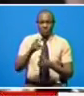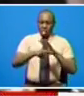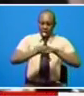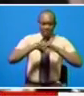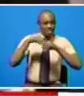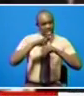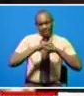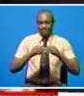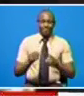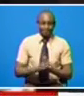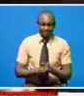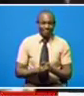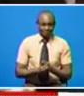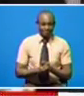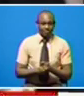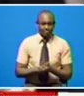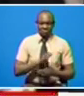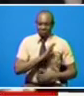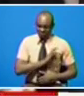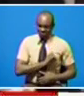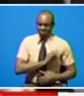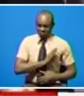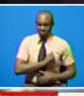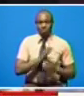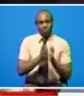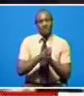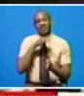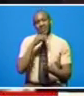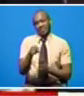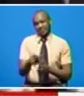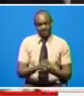fortitude to bear the loss.